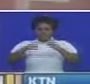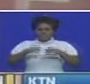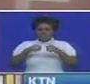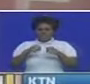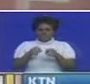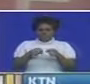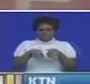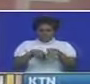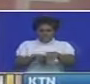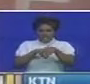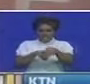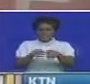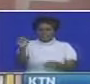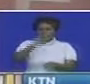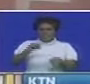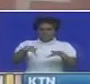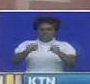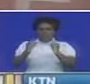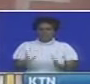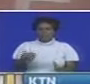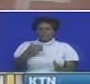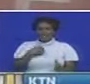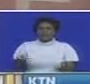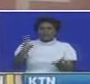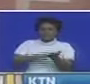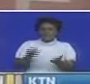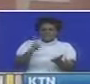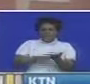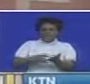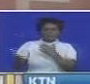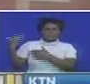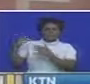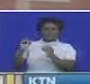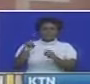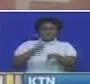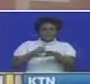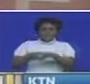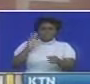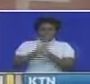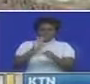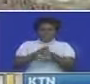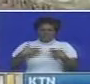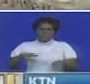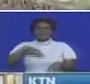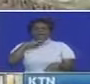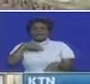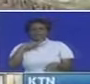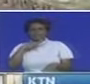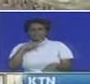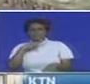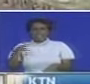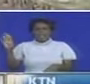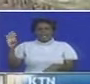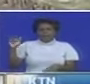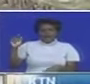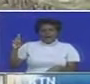guide every stakeholder so that we don't have a repeat of what happened in 2011 when we lost so many lives. Baringo